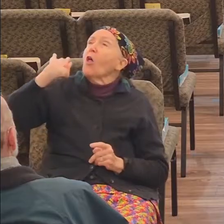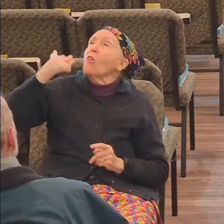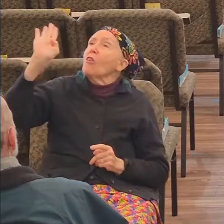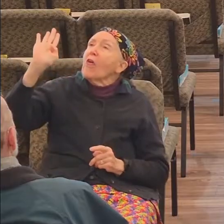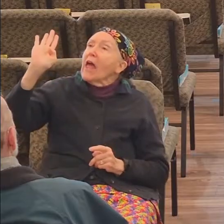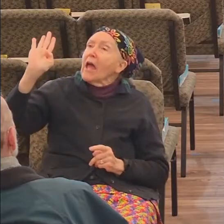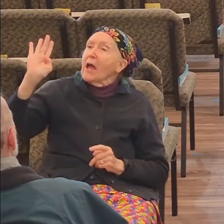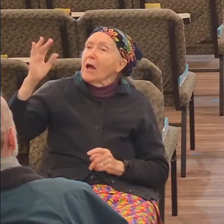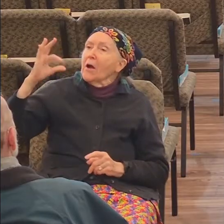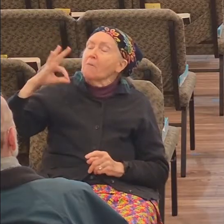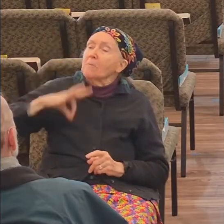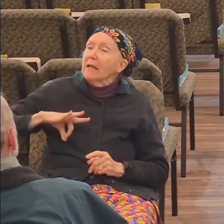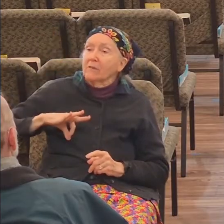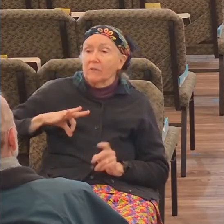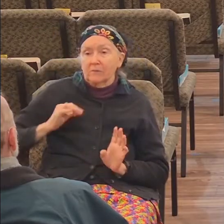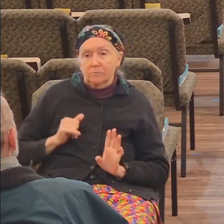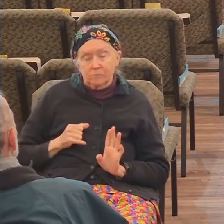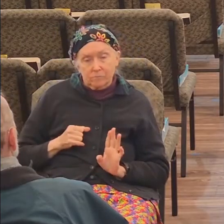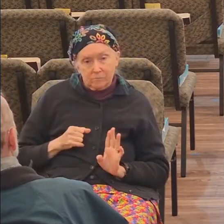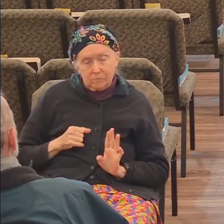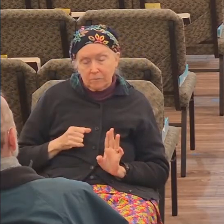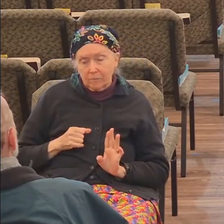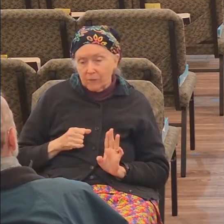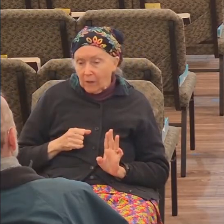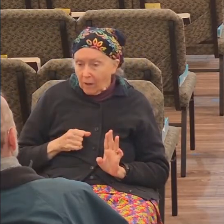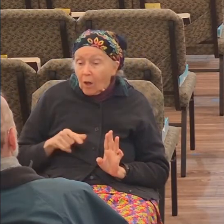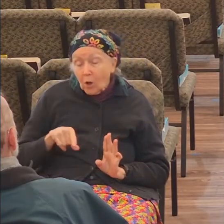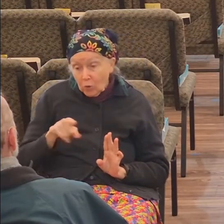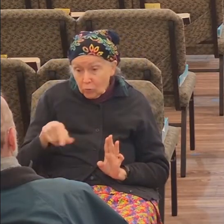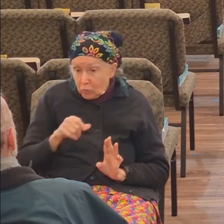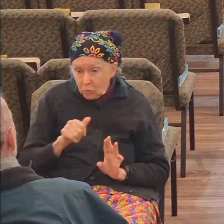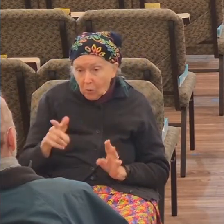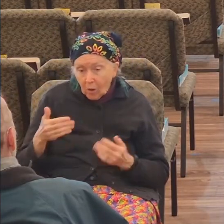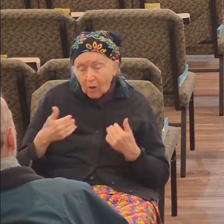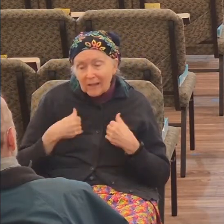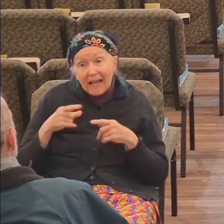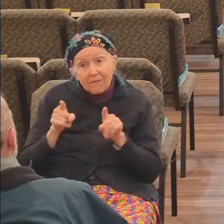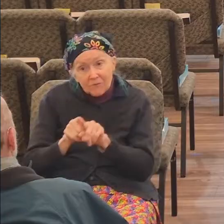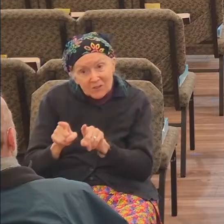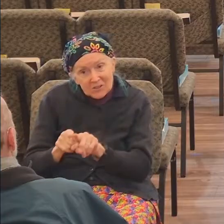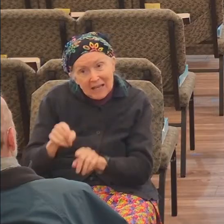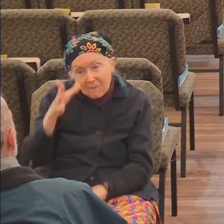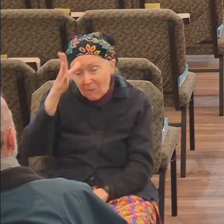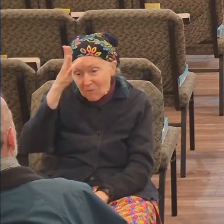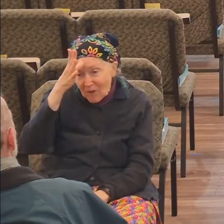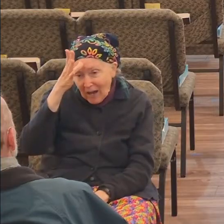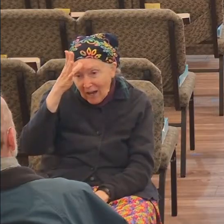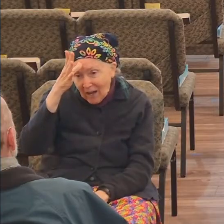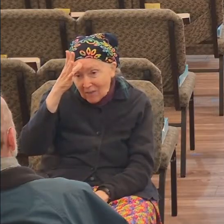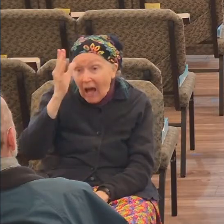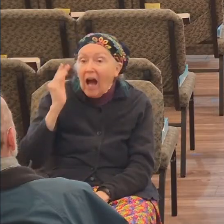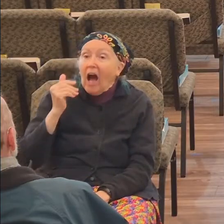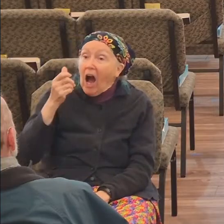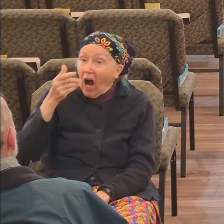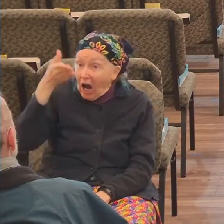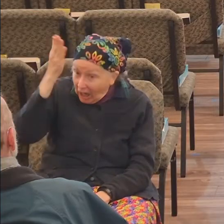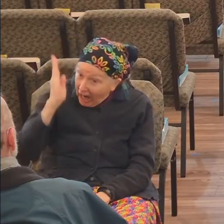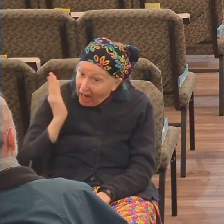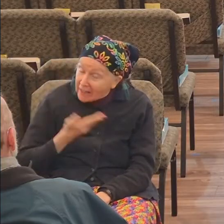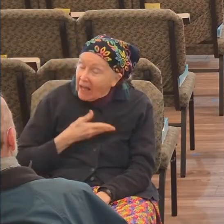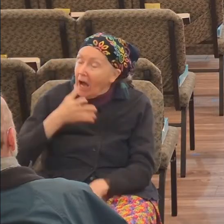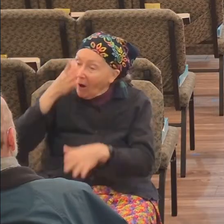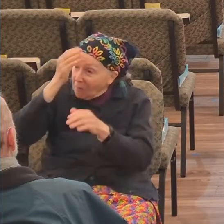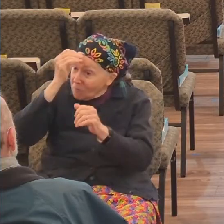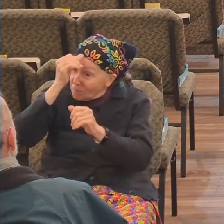And so, language like this, right? He's saying, listen, you all have the same Father. God, our Father. You all have the same Father,